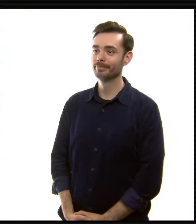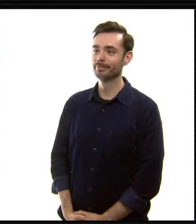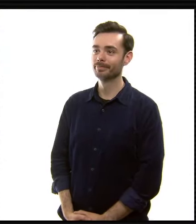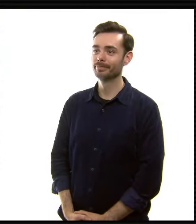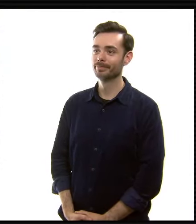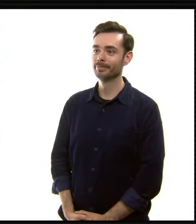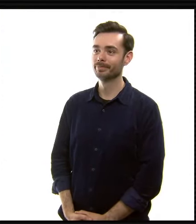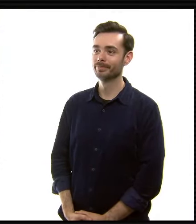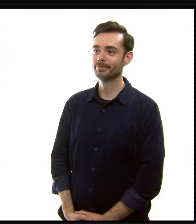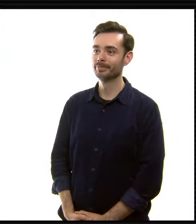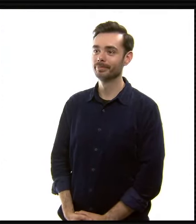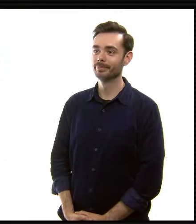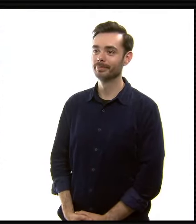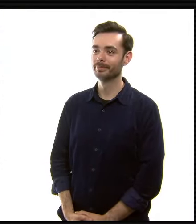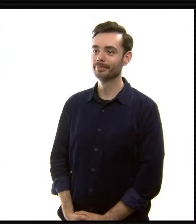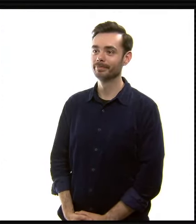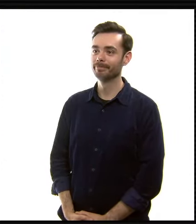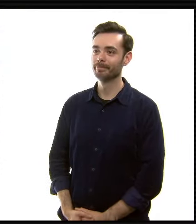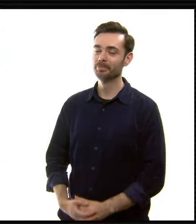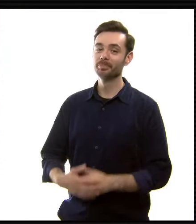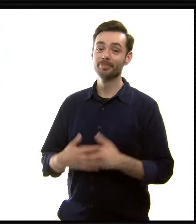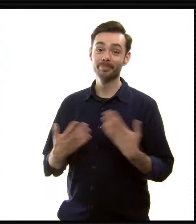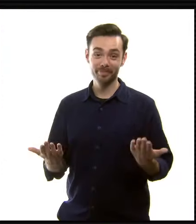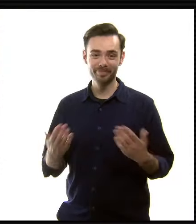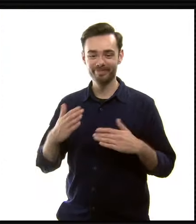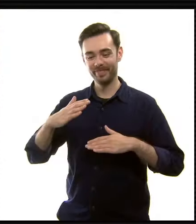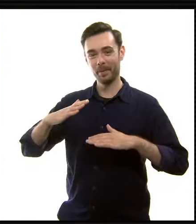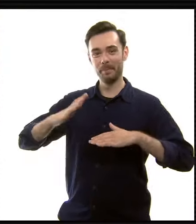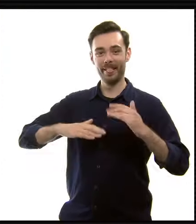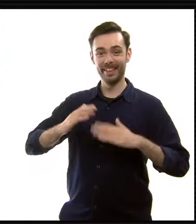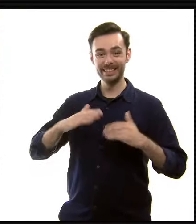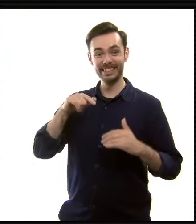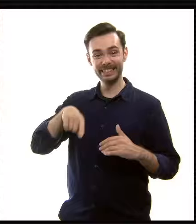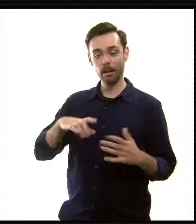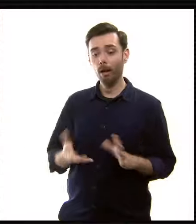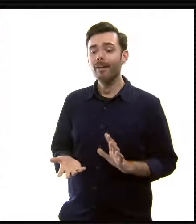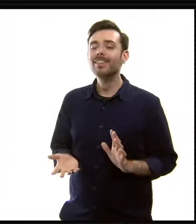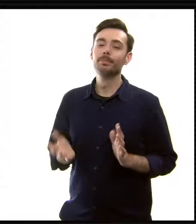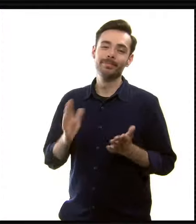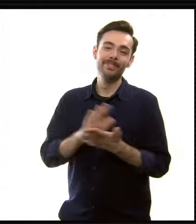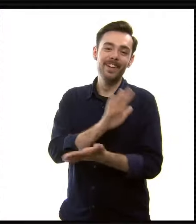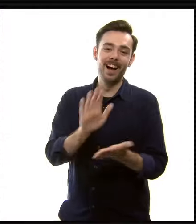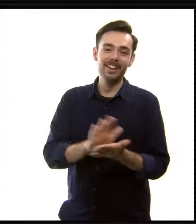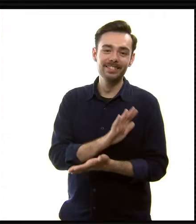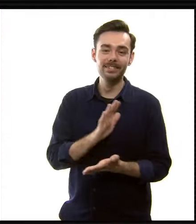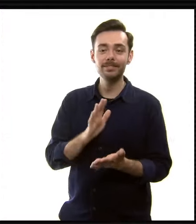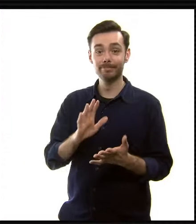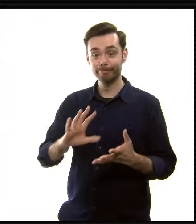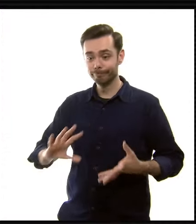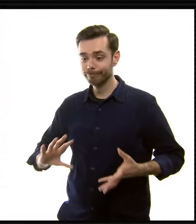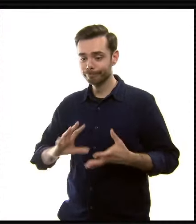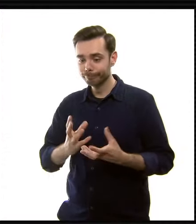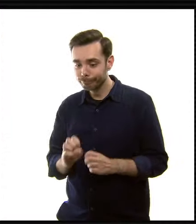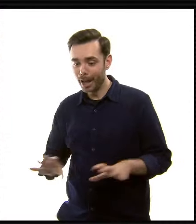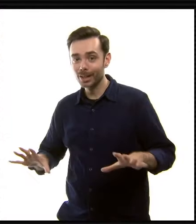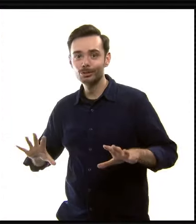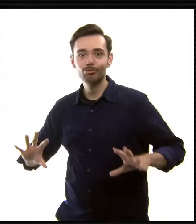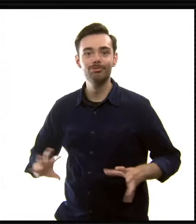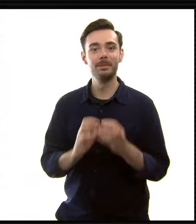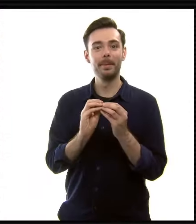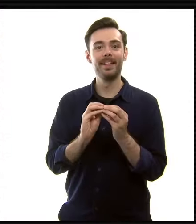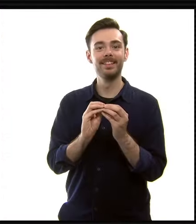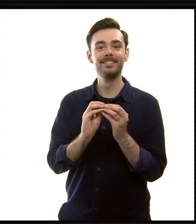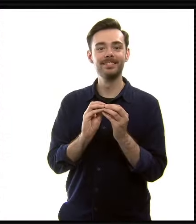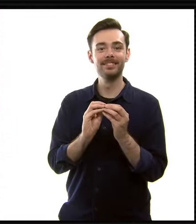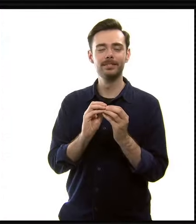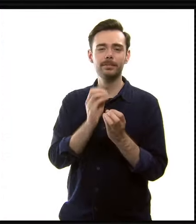You know, part of the LEGO fun is the building, unbuilding, and rebuilding. That's the beauty of the brick. It can be whatever you want, right? But the beauty